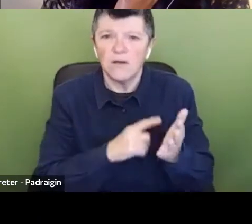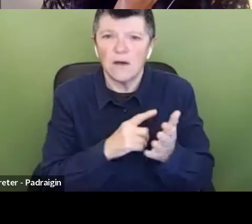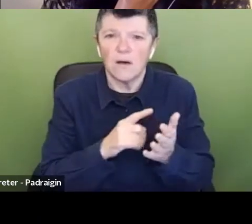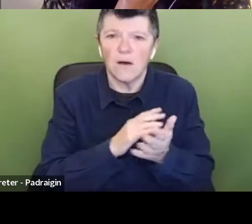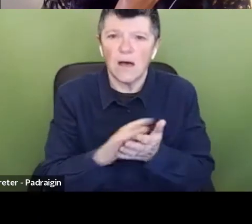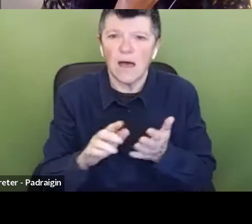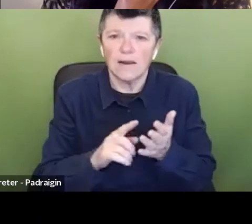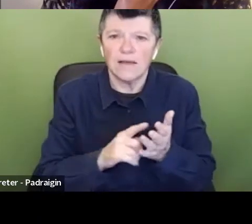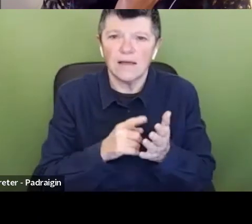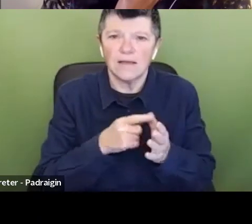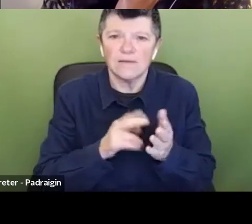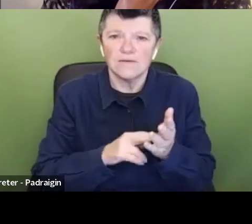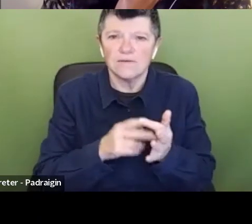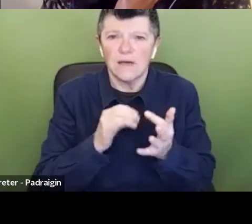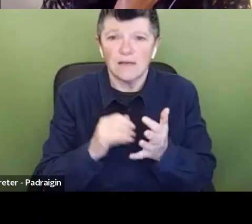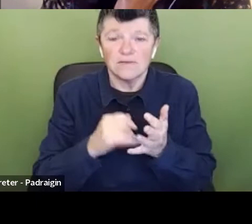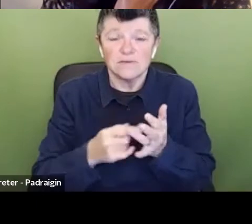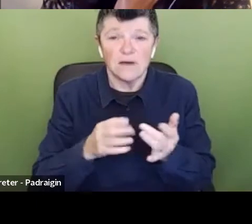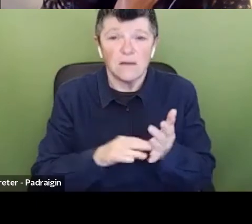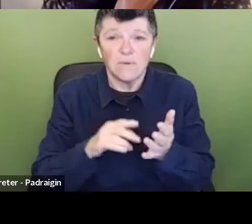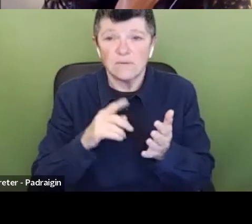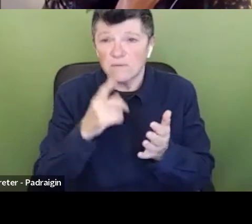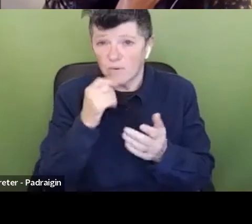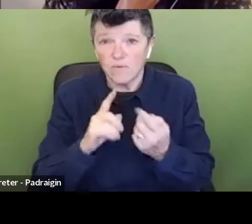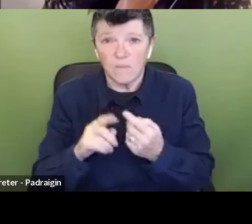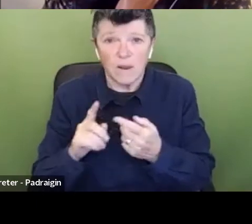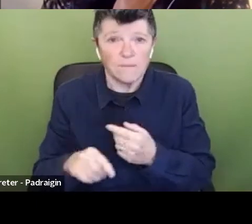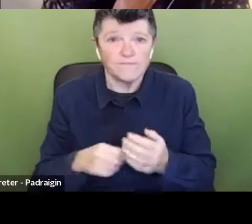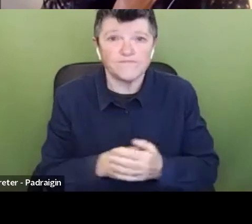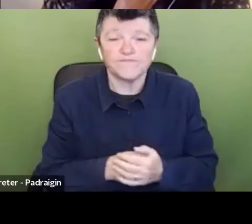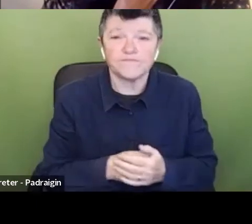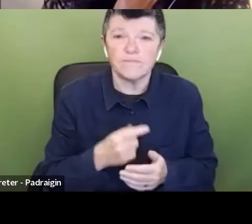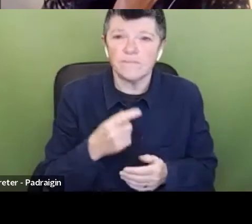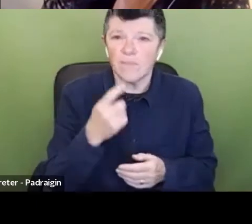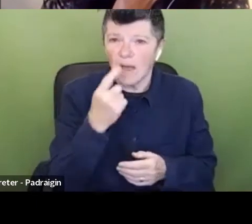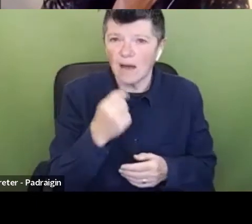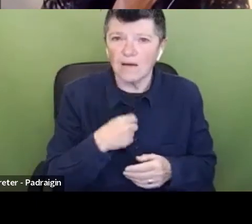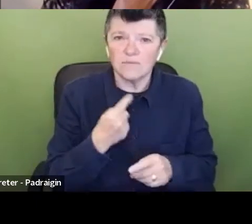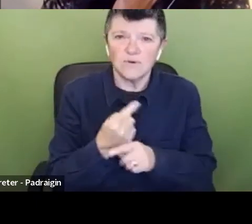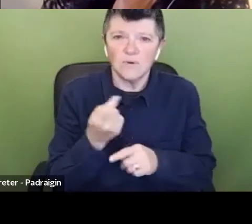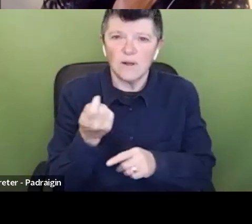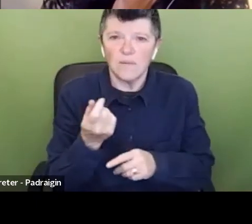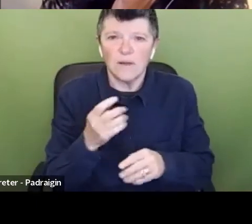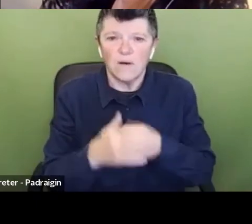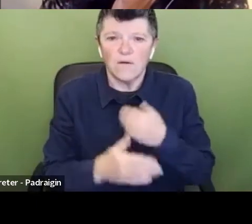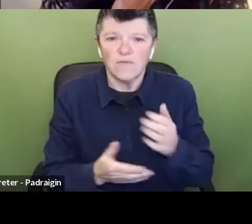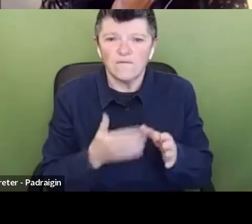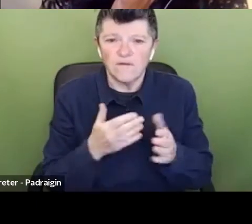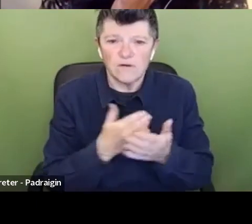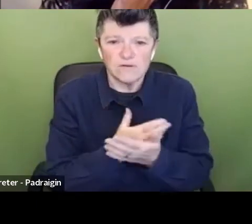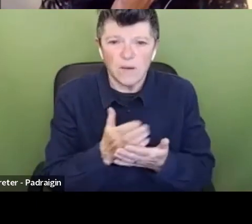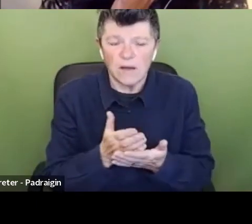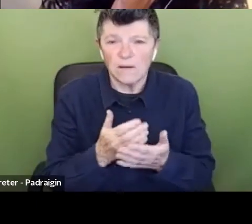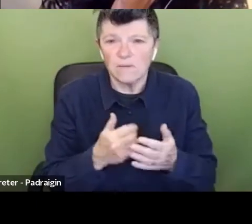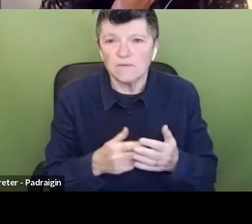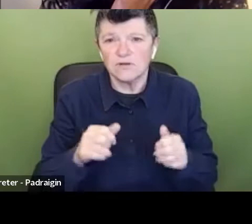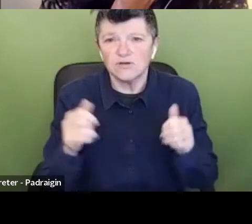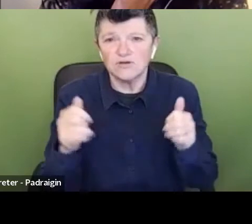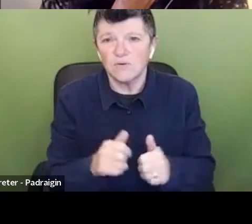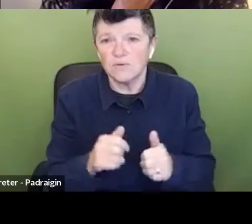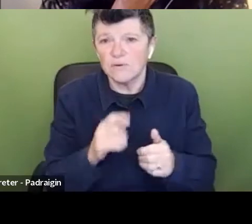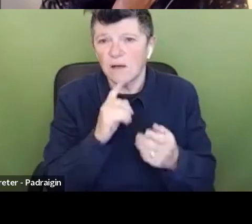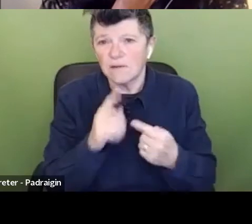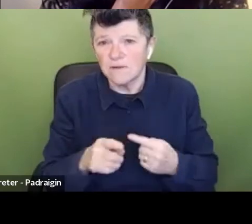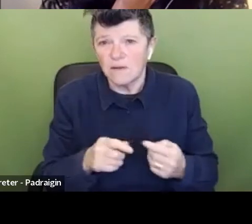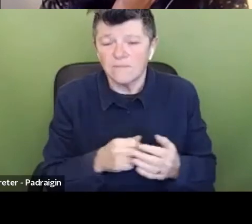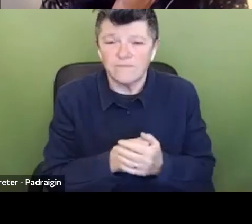go at that. Yeah, I can talk a little bit about the first bit. The short answer is